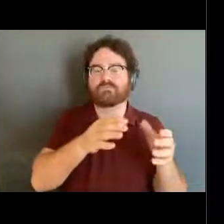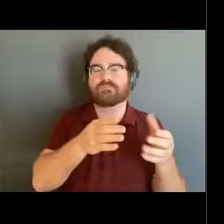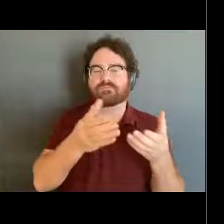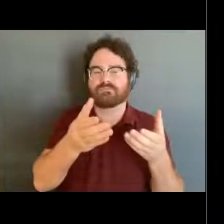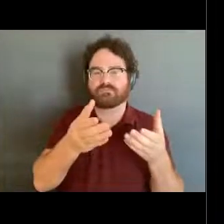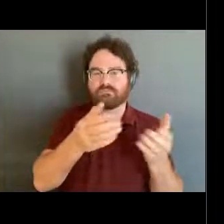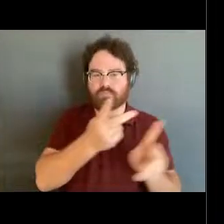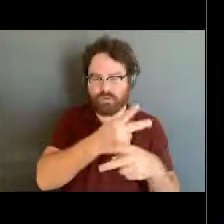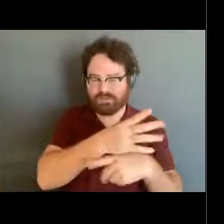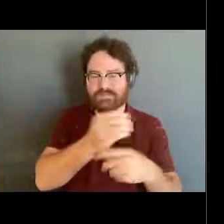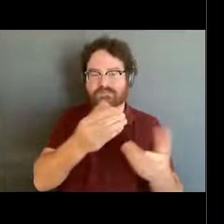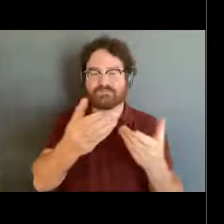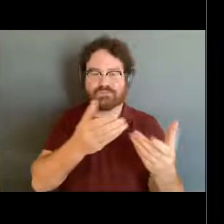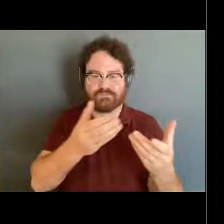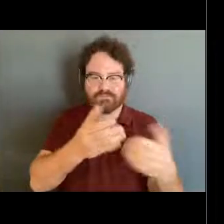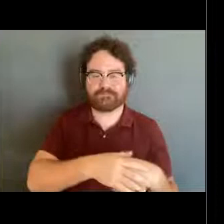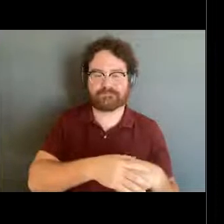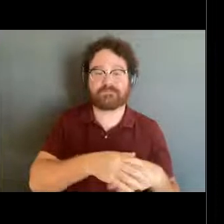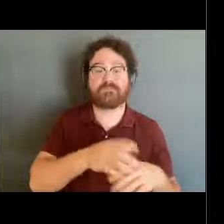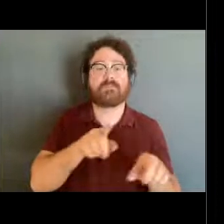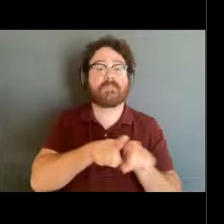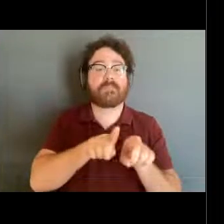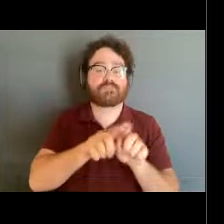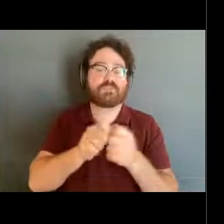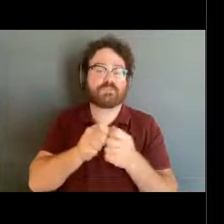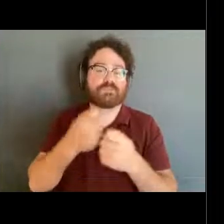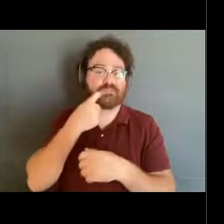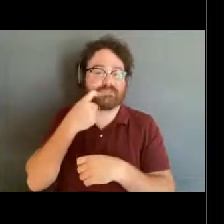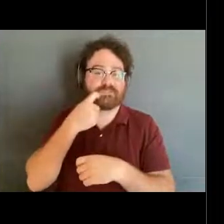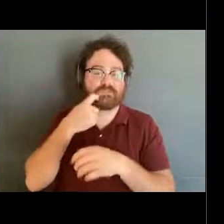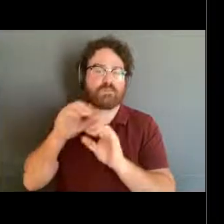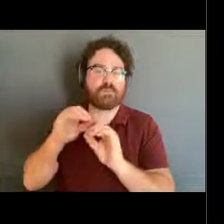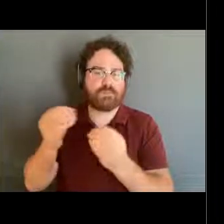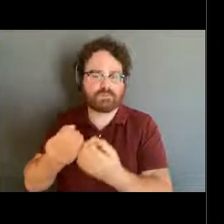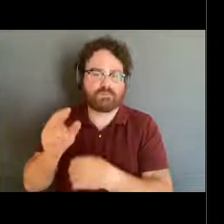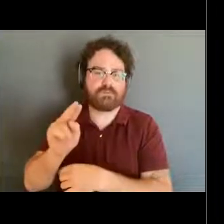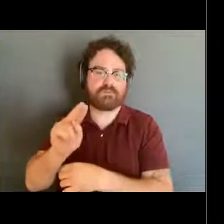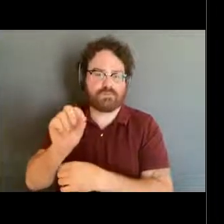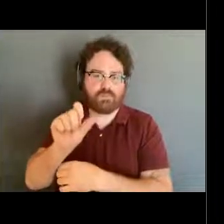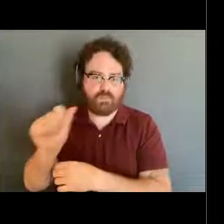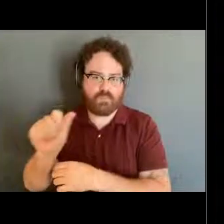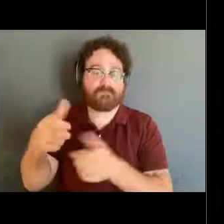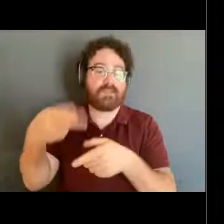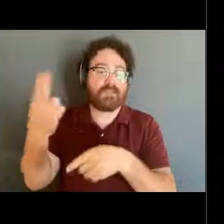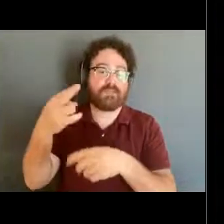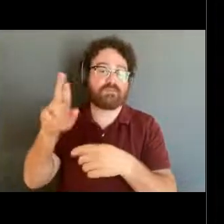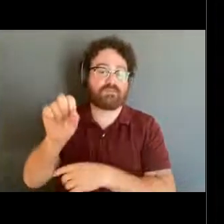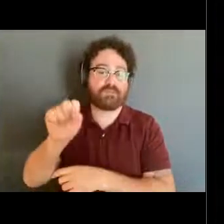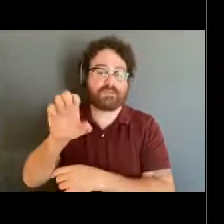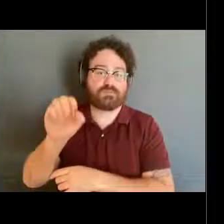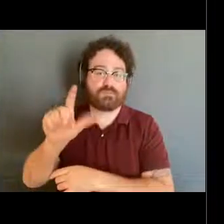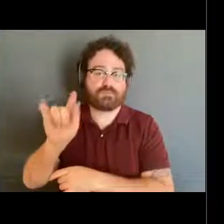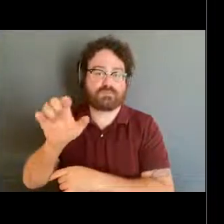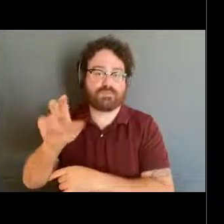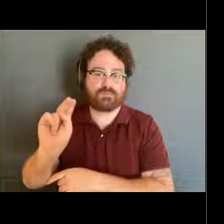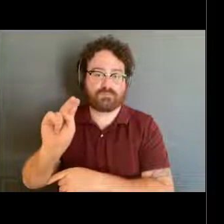as well as the latest operational NOAA's high-resolution rapid refresh weather forecast model.